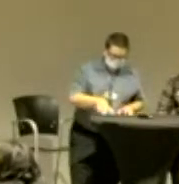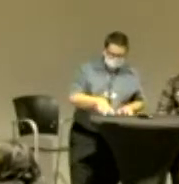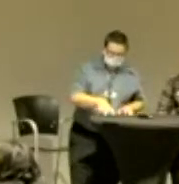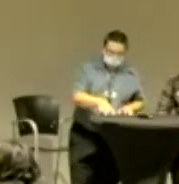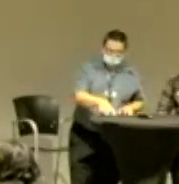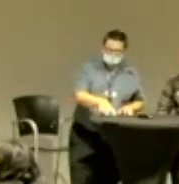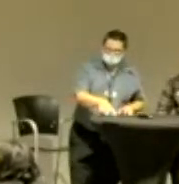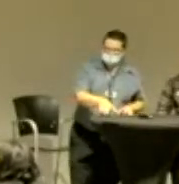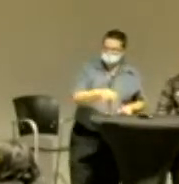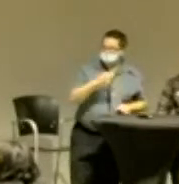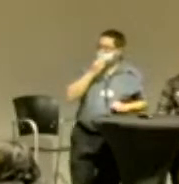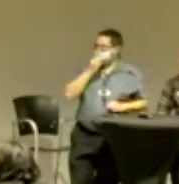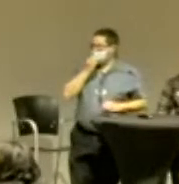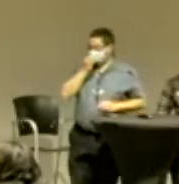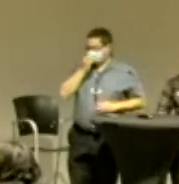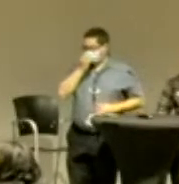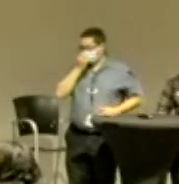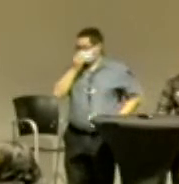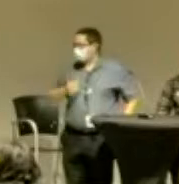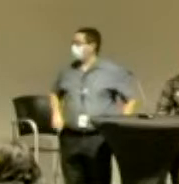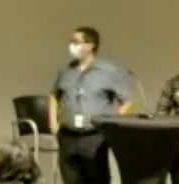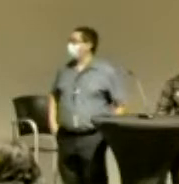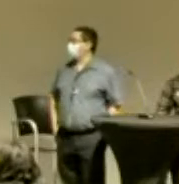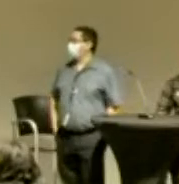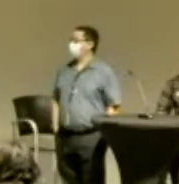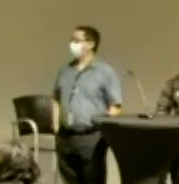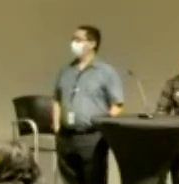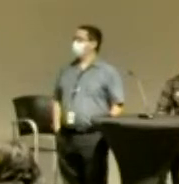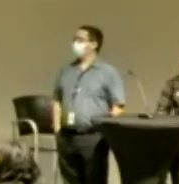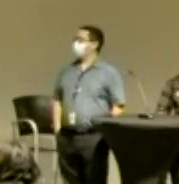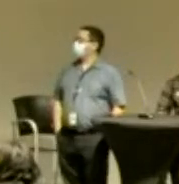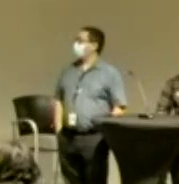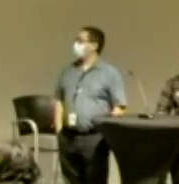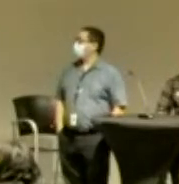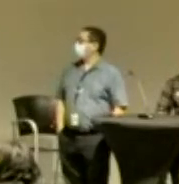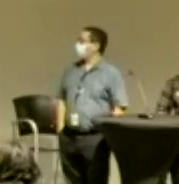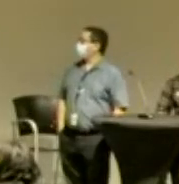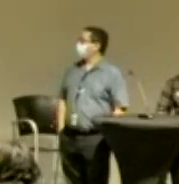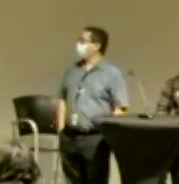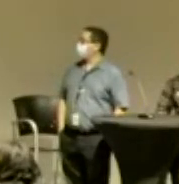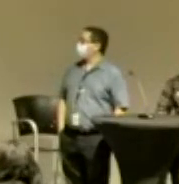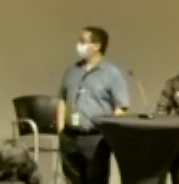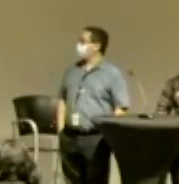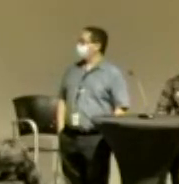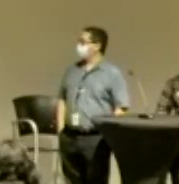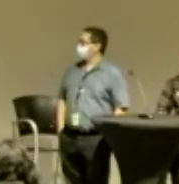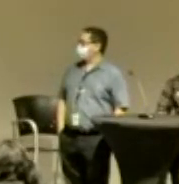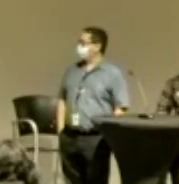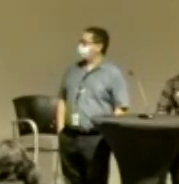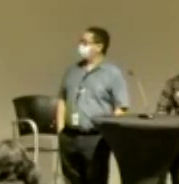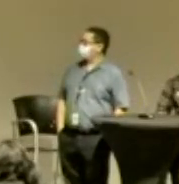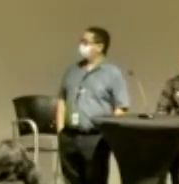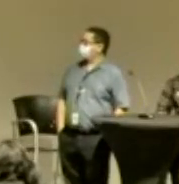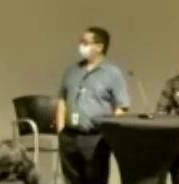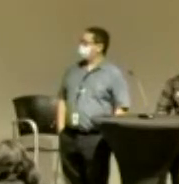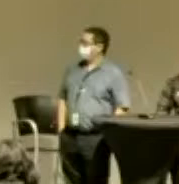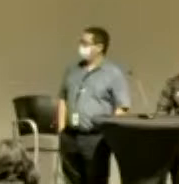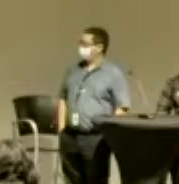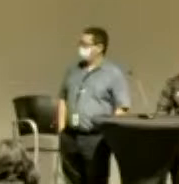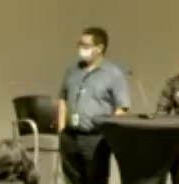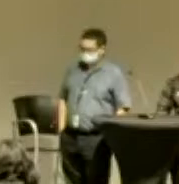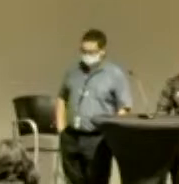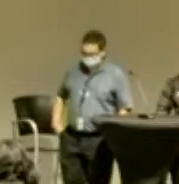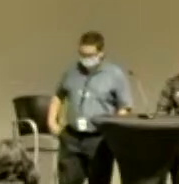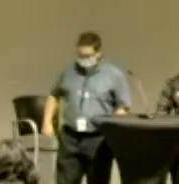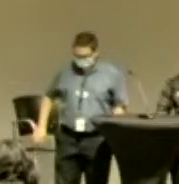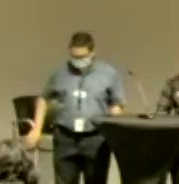to each other, communicating, advocating. So that's in common throughout the groups for sure. As we move to our